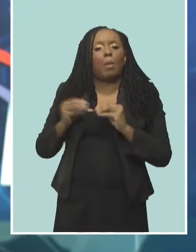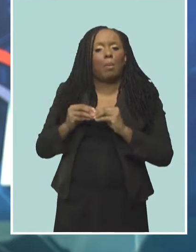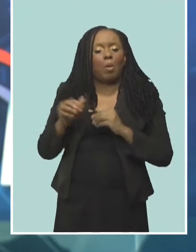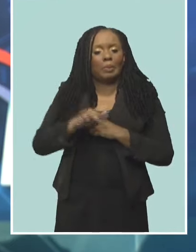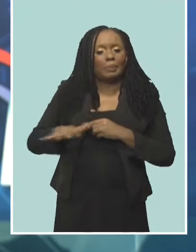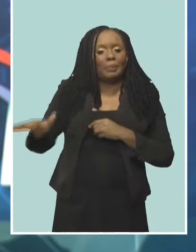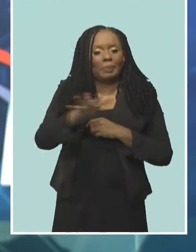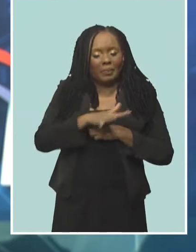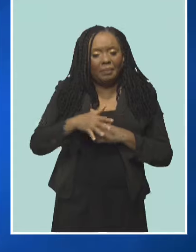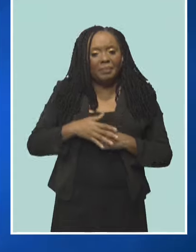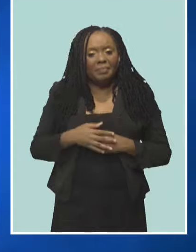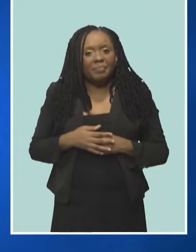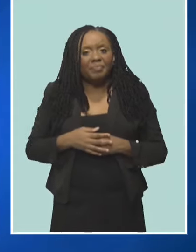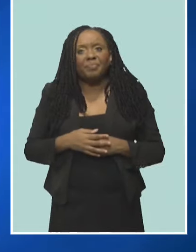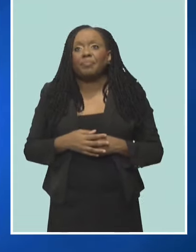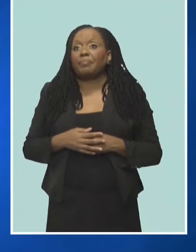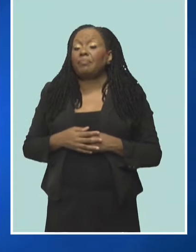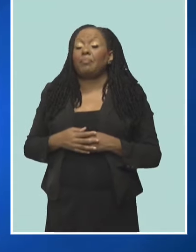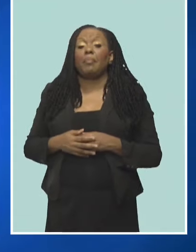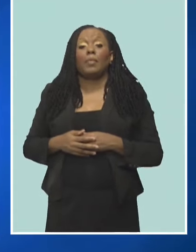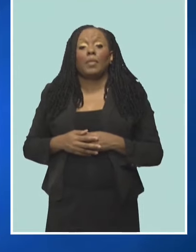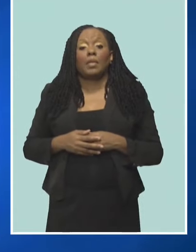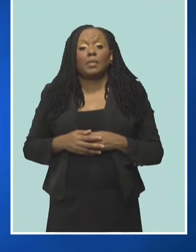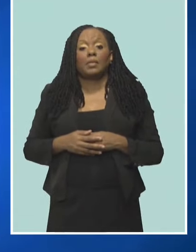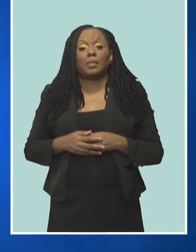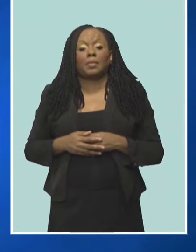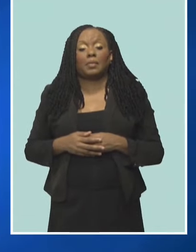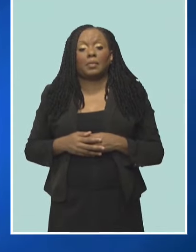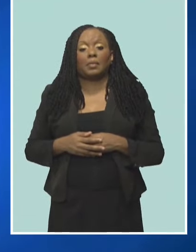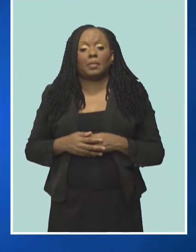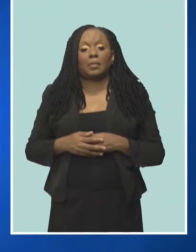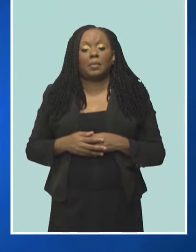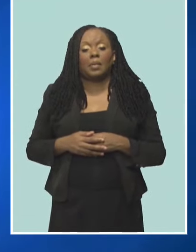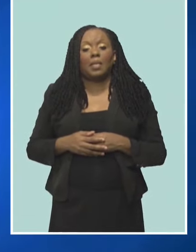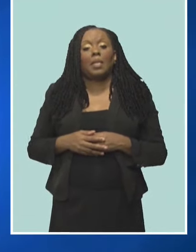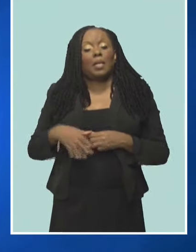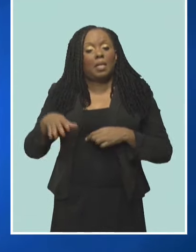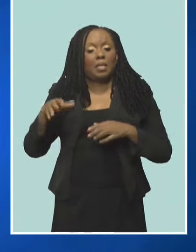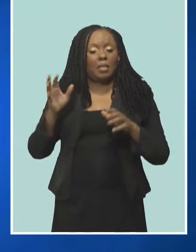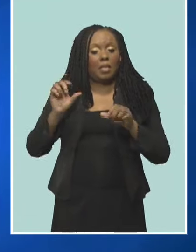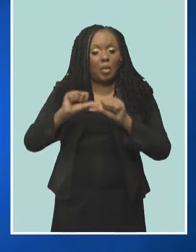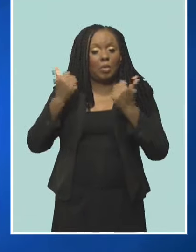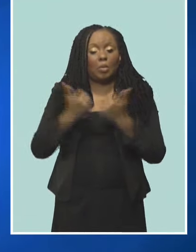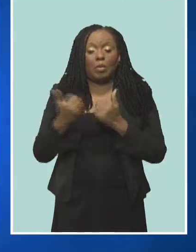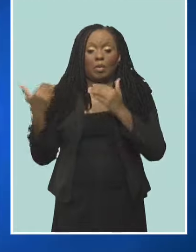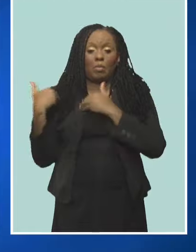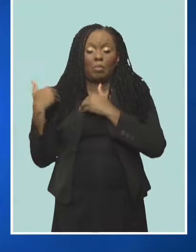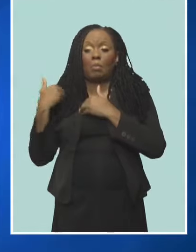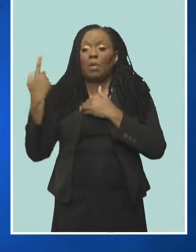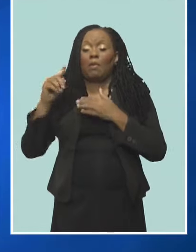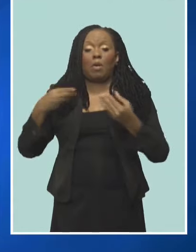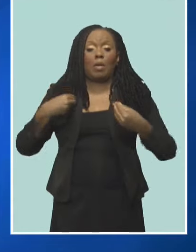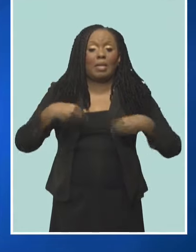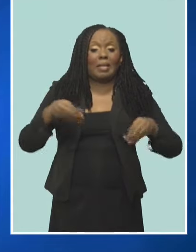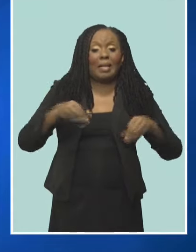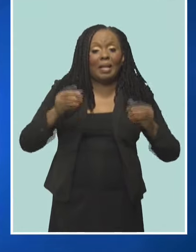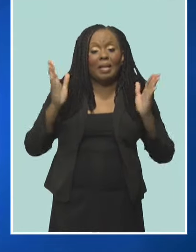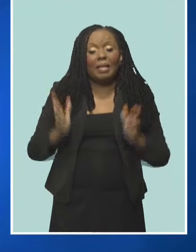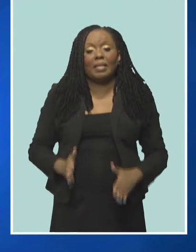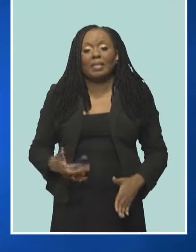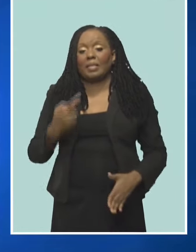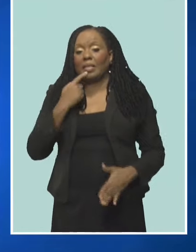Technology. The Barbados Association of Retailers, Vendors and Entrepreneurs, BARVIN, tells CBC News